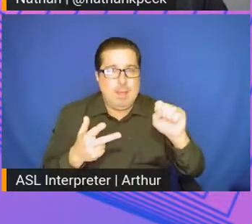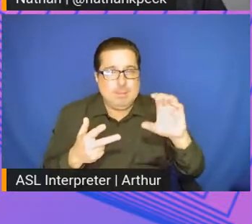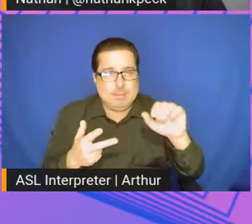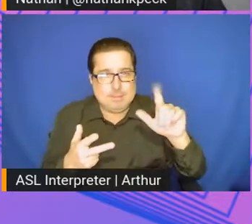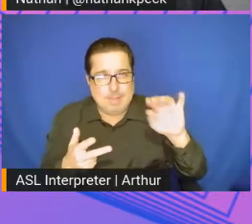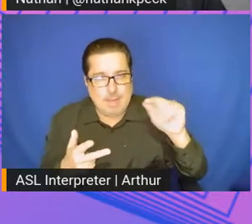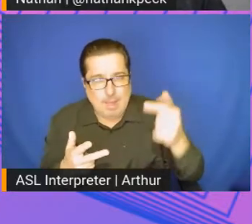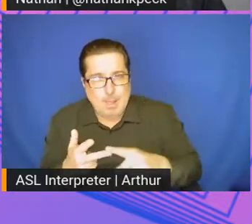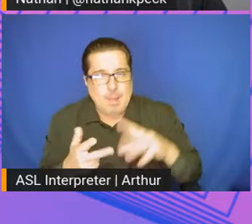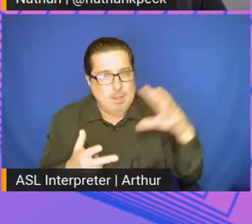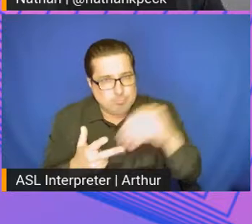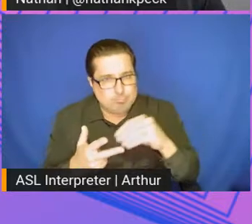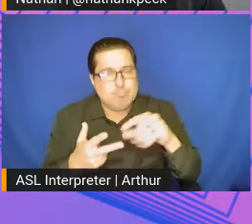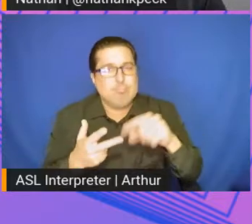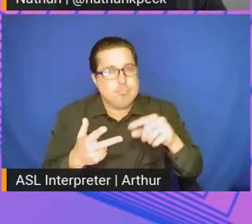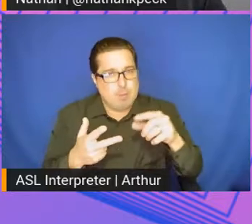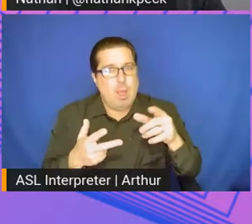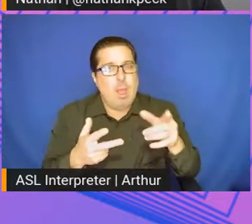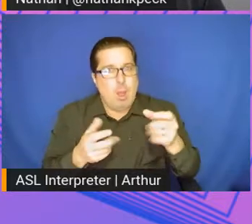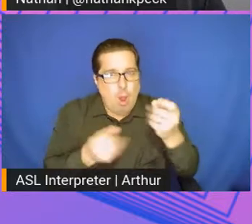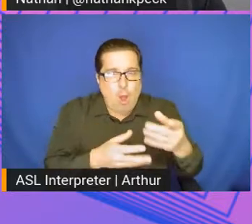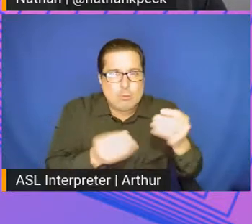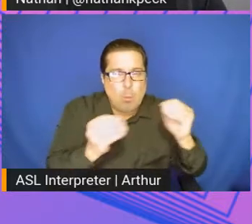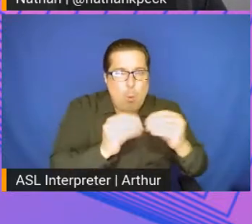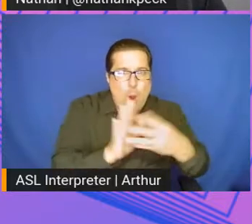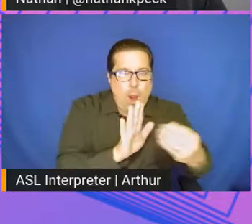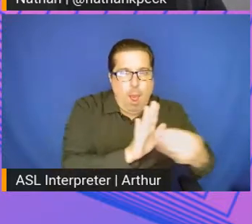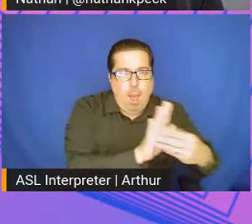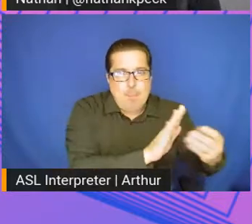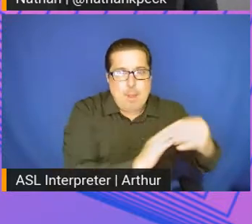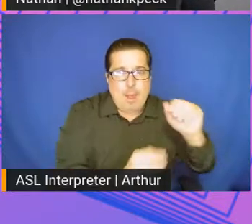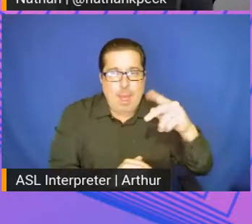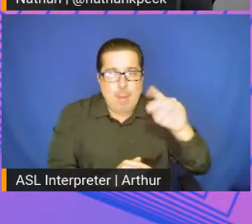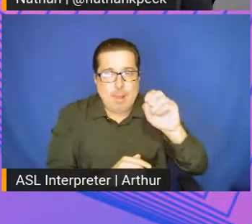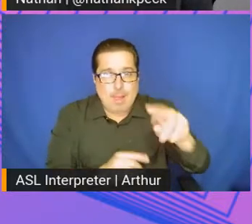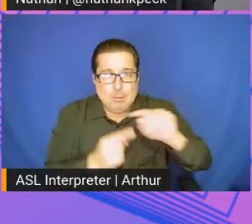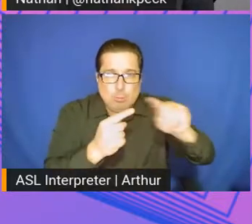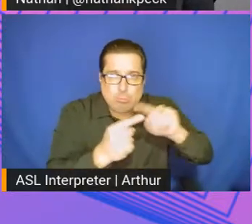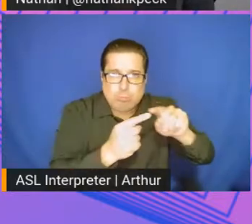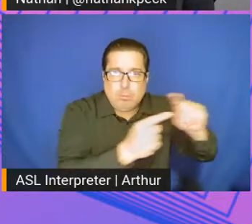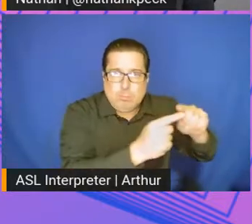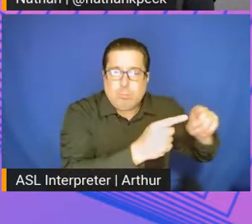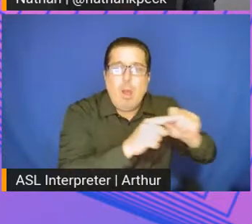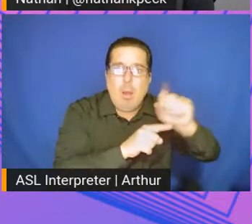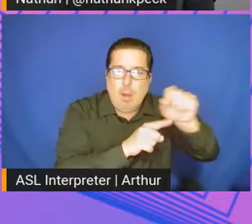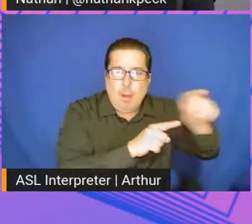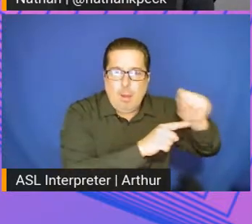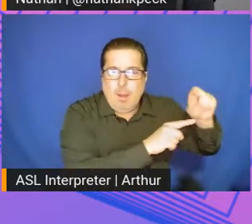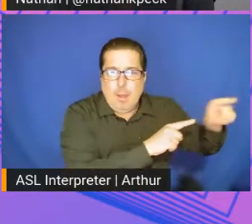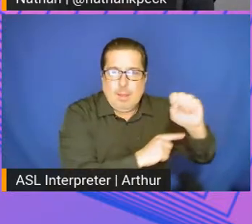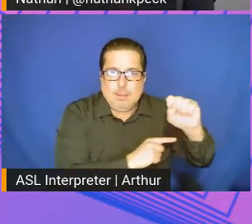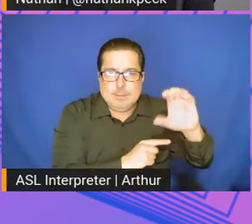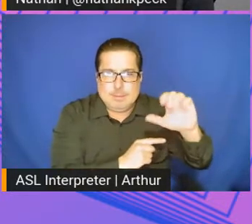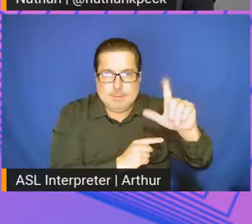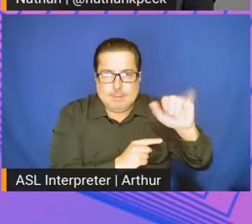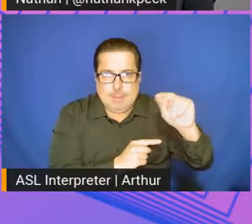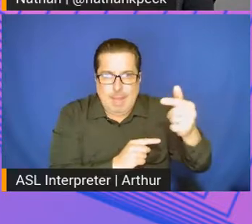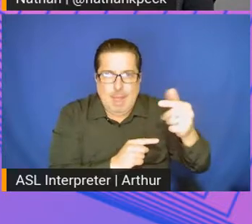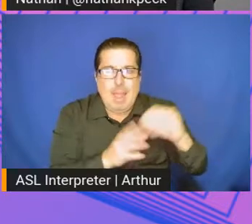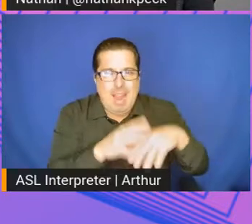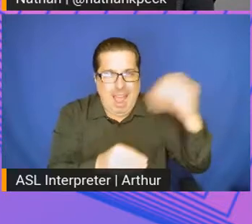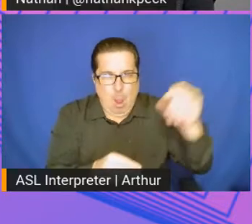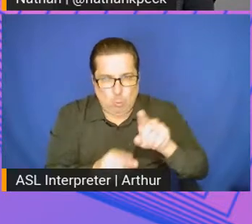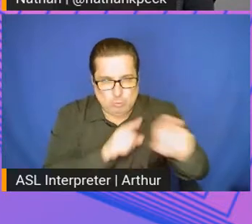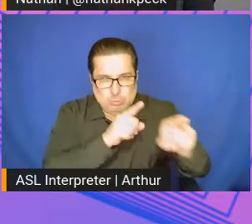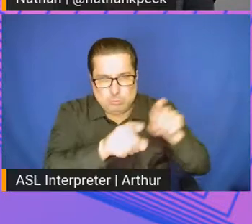which causes multiple copies of your application container to be scaled out. And so there's a